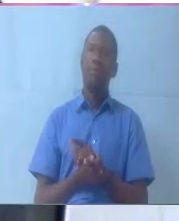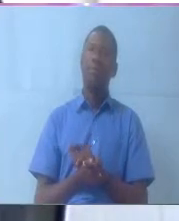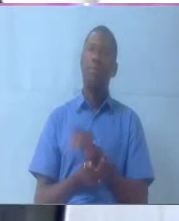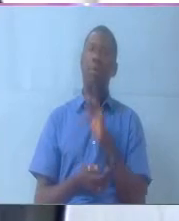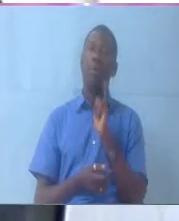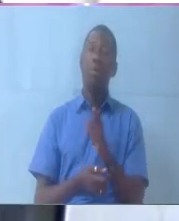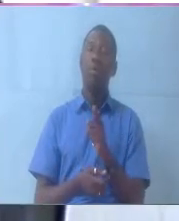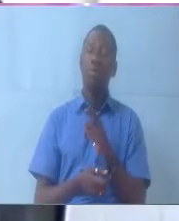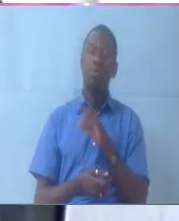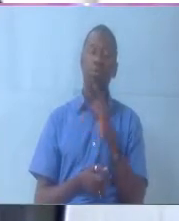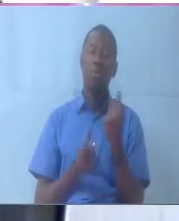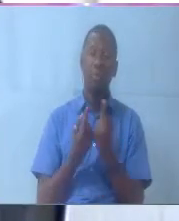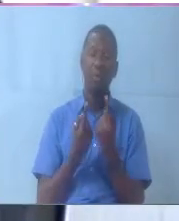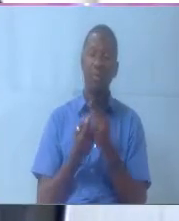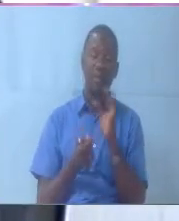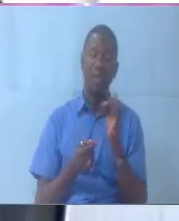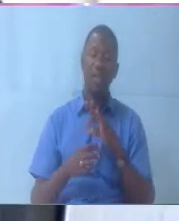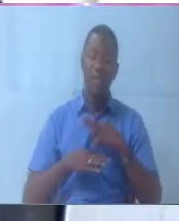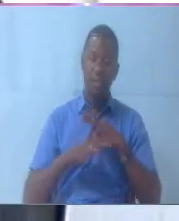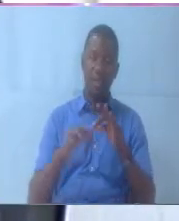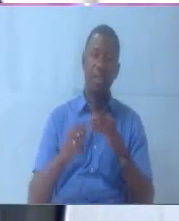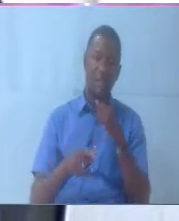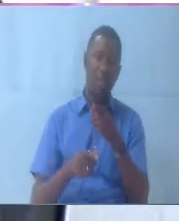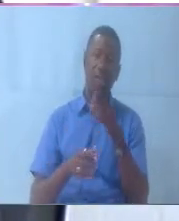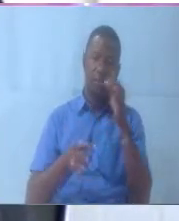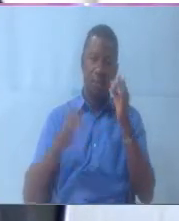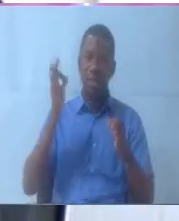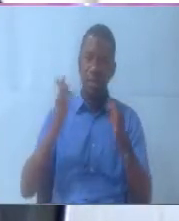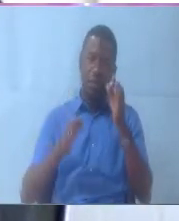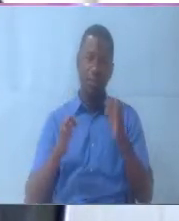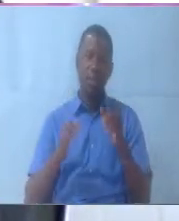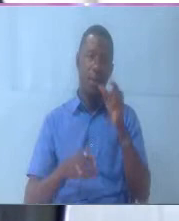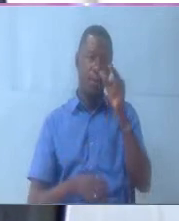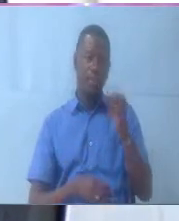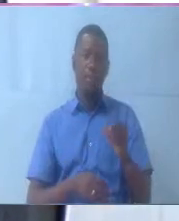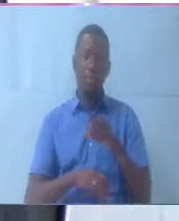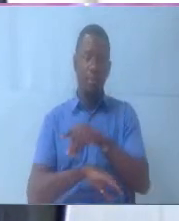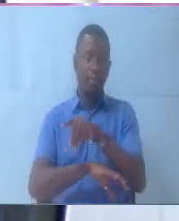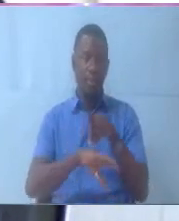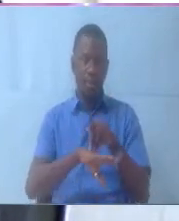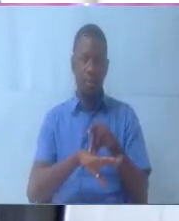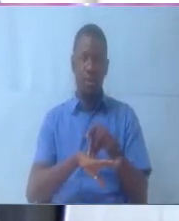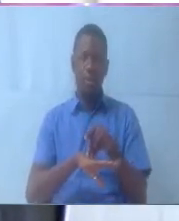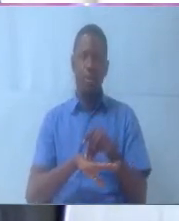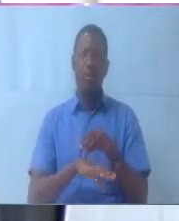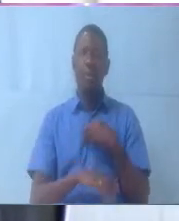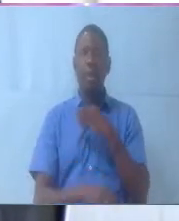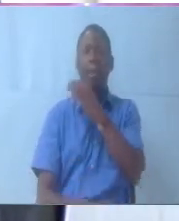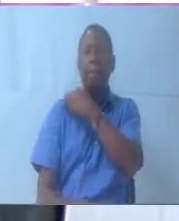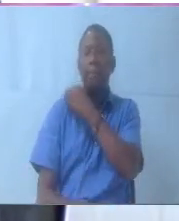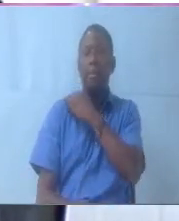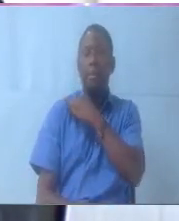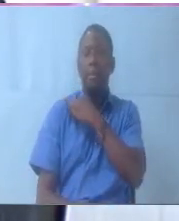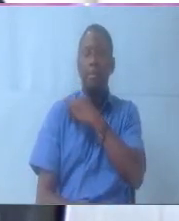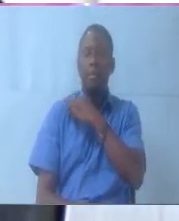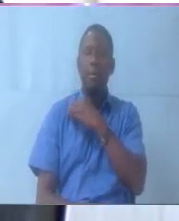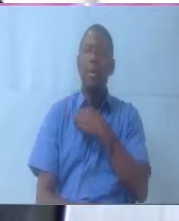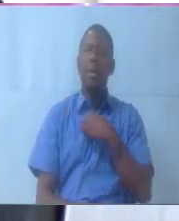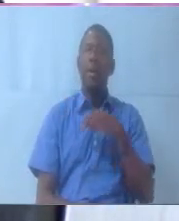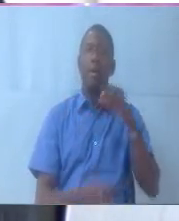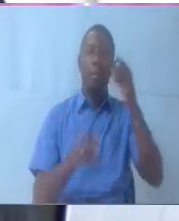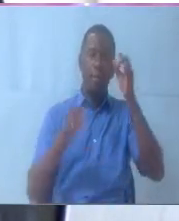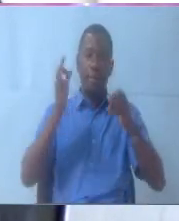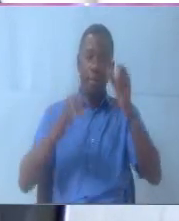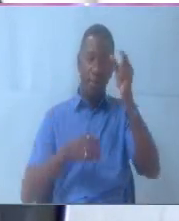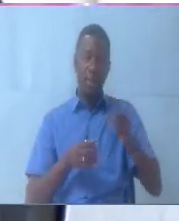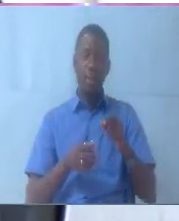Bari mensi kenyi sola koti o kito kono. the principal magistrate there was Magistrate Hilary Abeke.